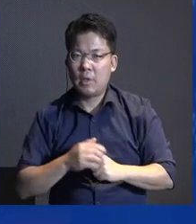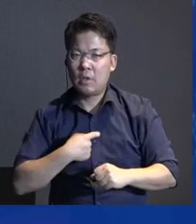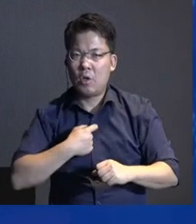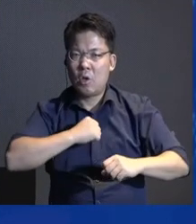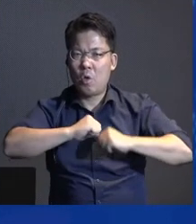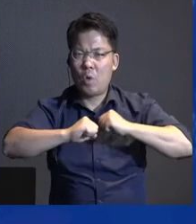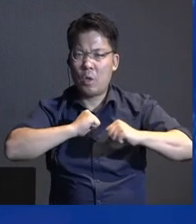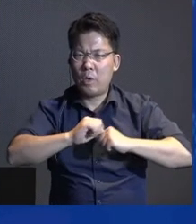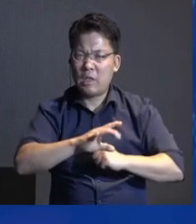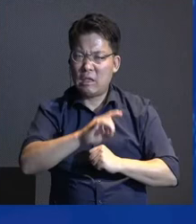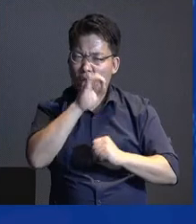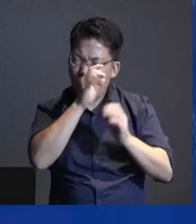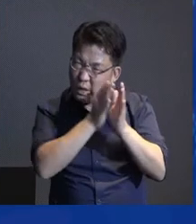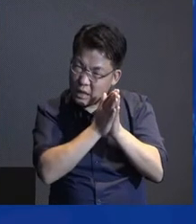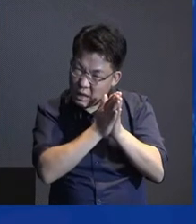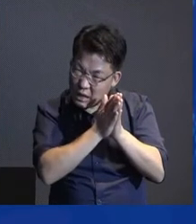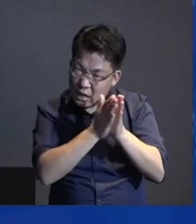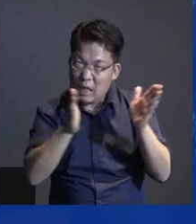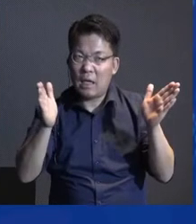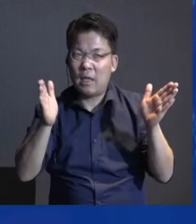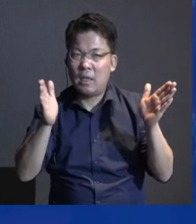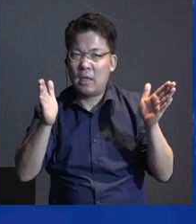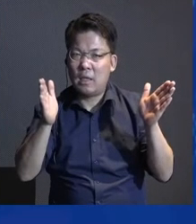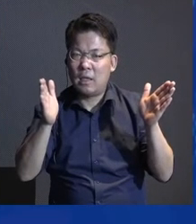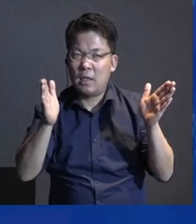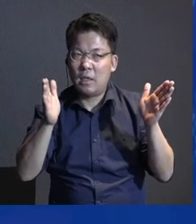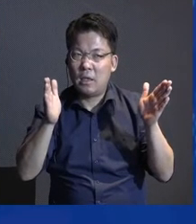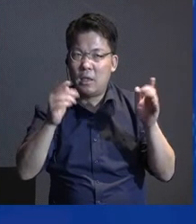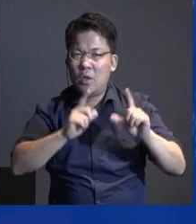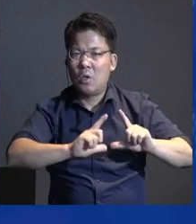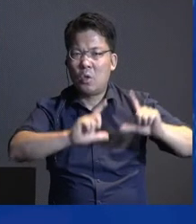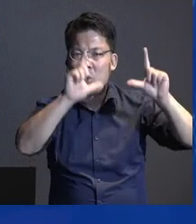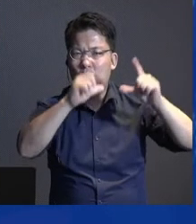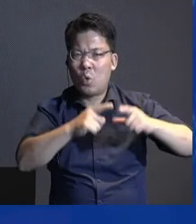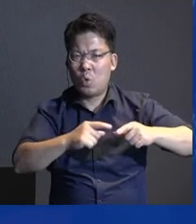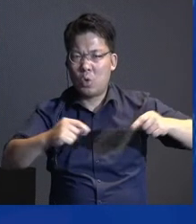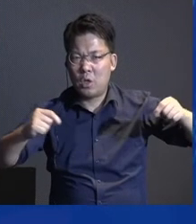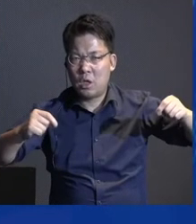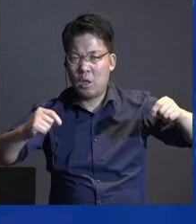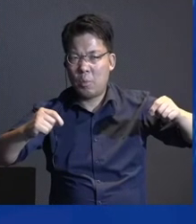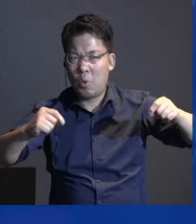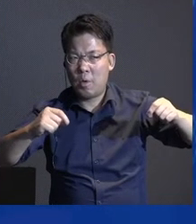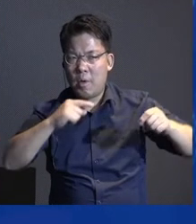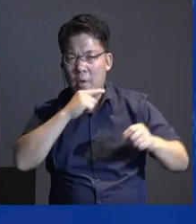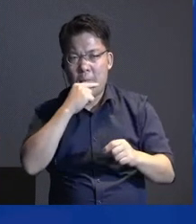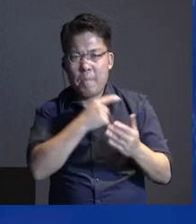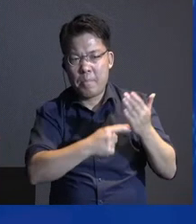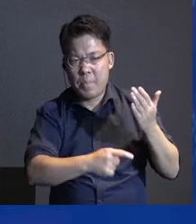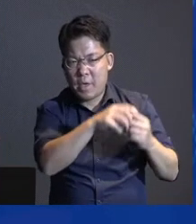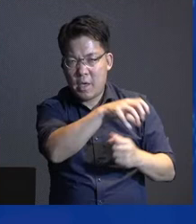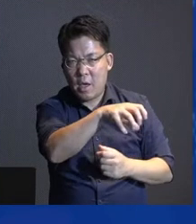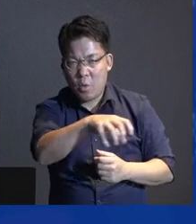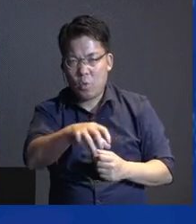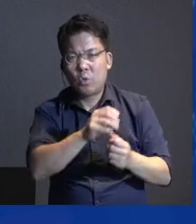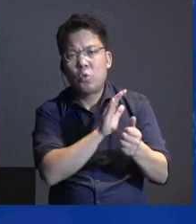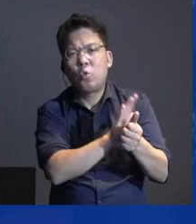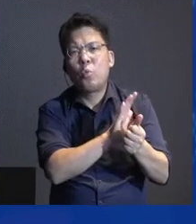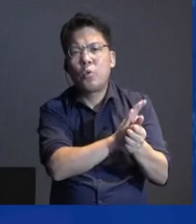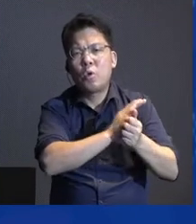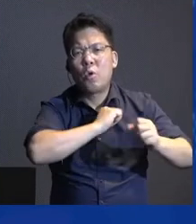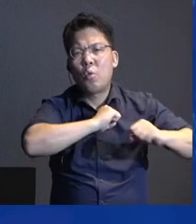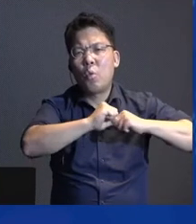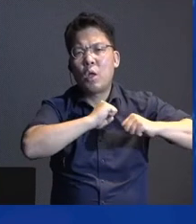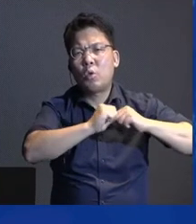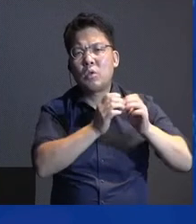activities is supporting disaster-stricken area by the Great East Japan earthquake.